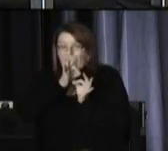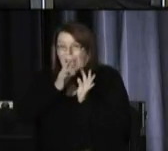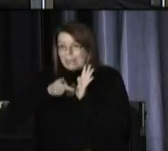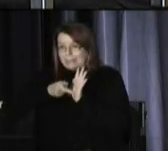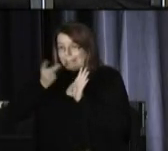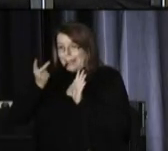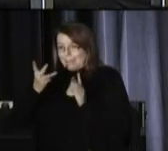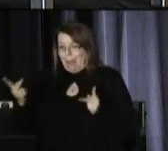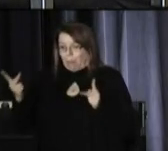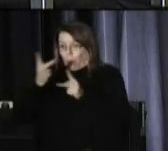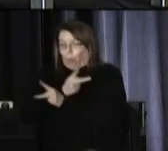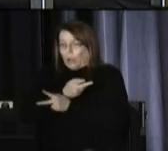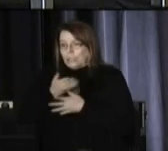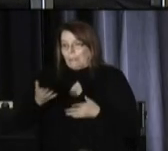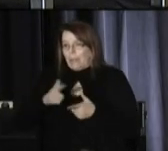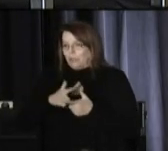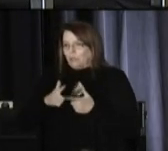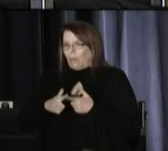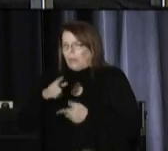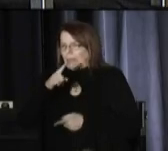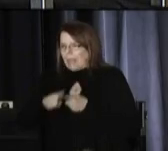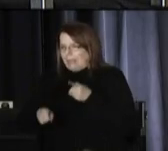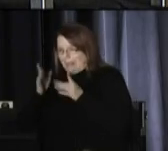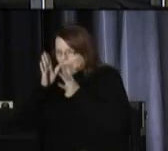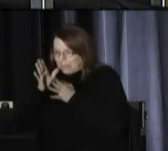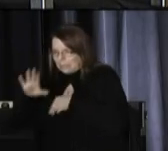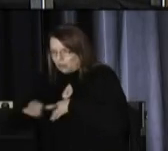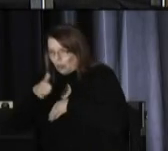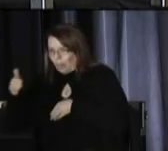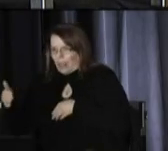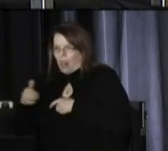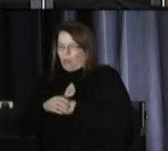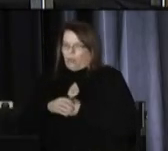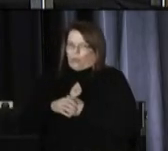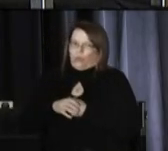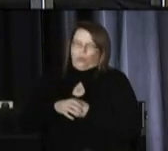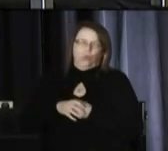worst thing so that they can't hear the other things.